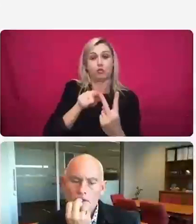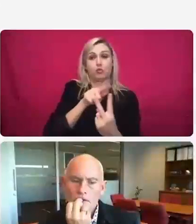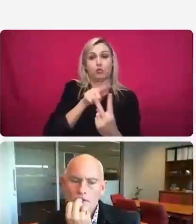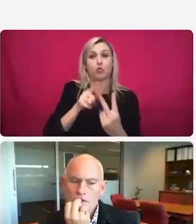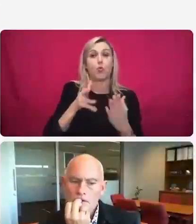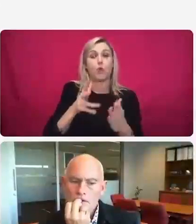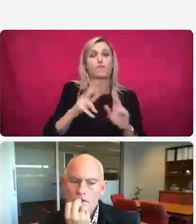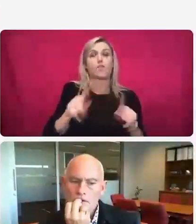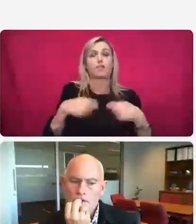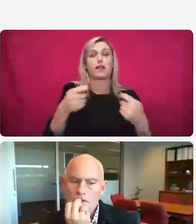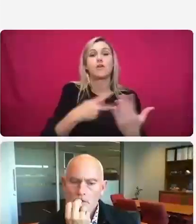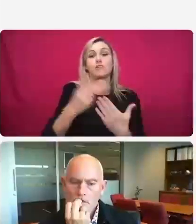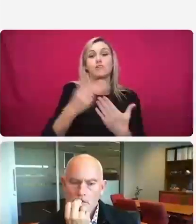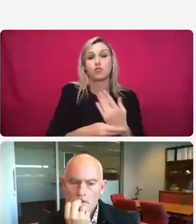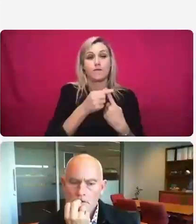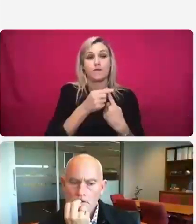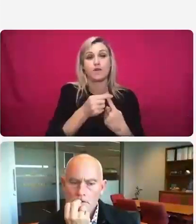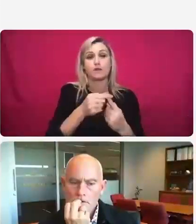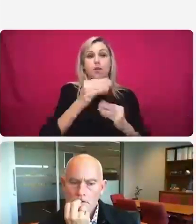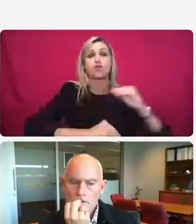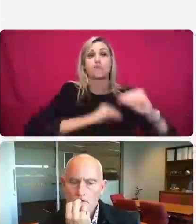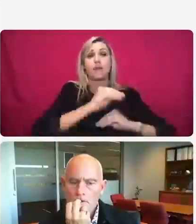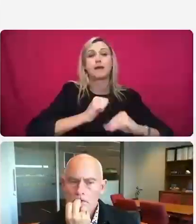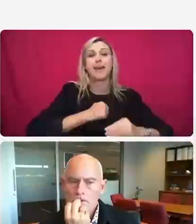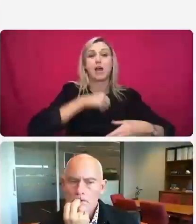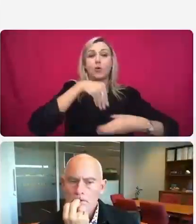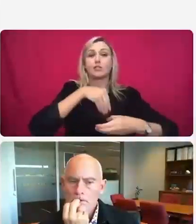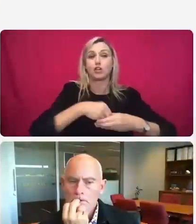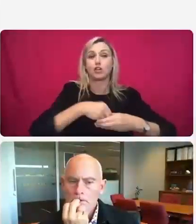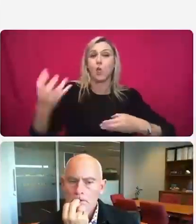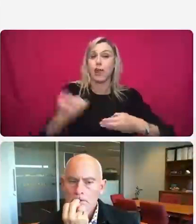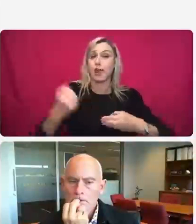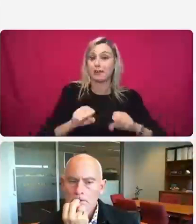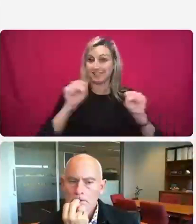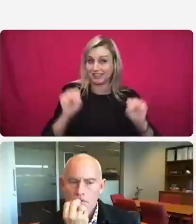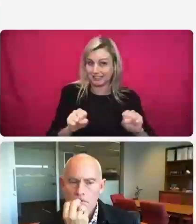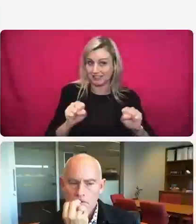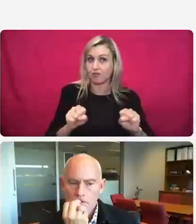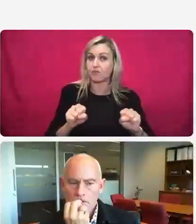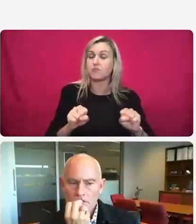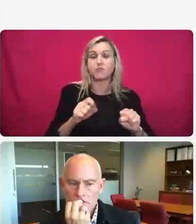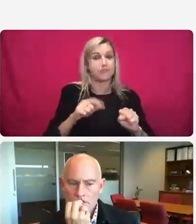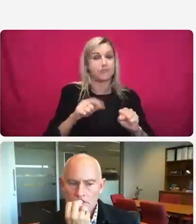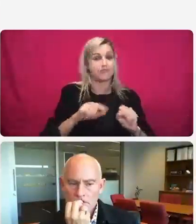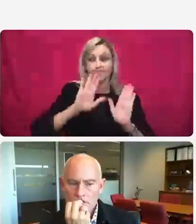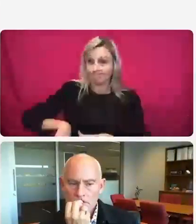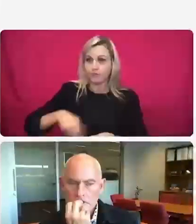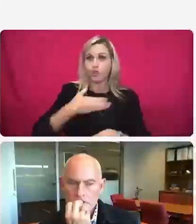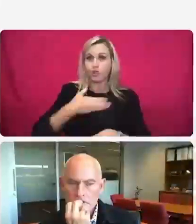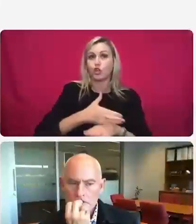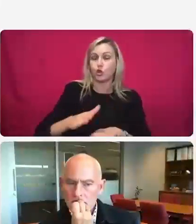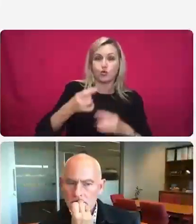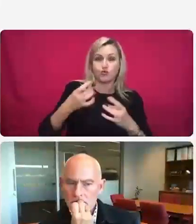program. The first is the replacement of our internal payment system, which will ensure that Services Australia is ready